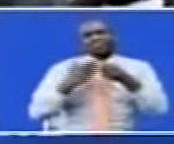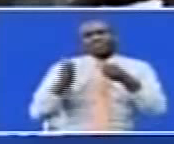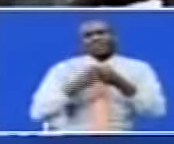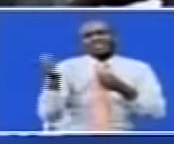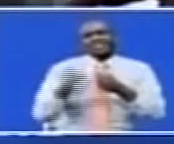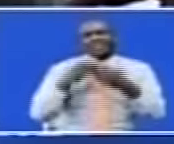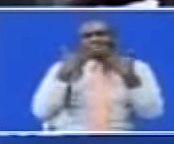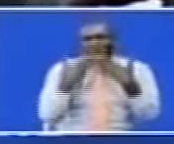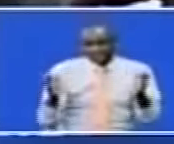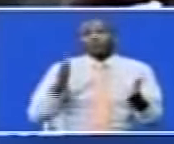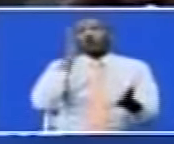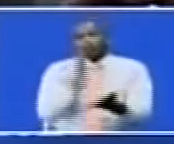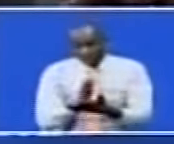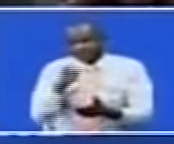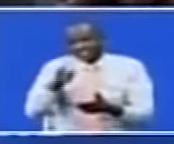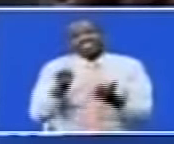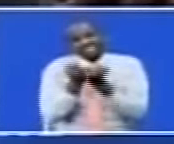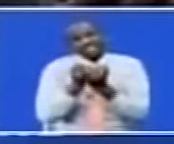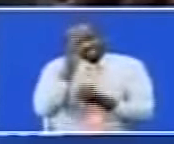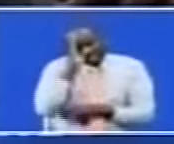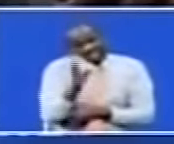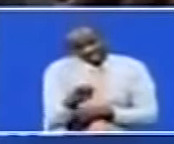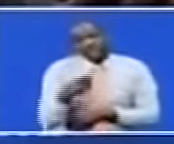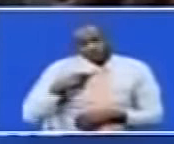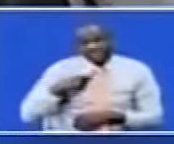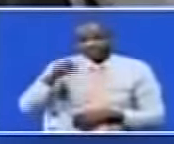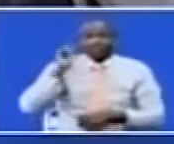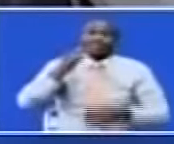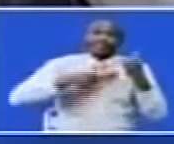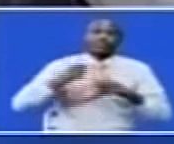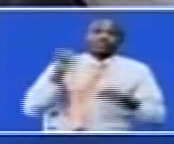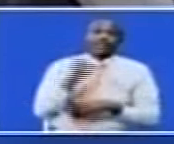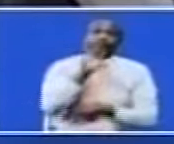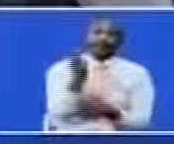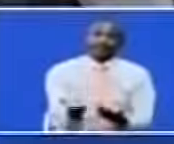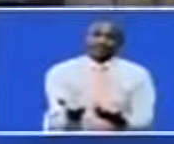salaries, and we want to confirm by this weekend that teachers have actually enjoyed their salaries.